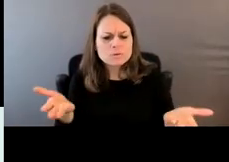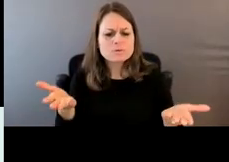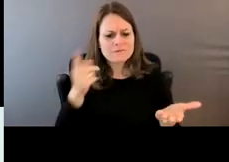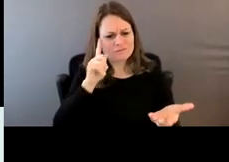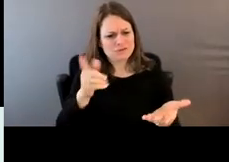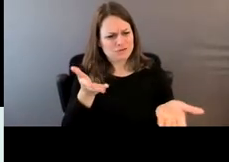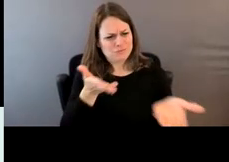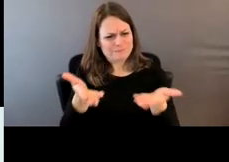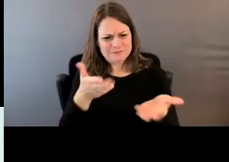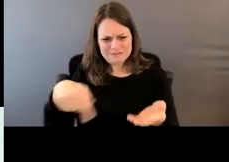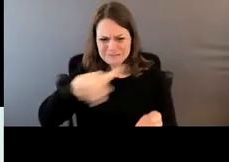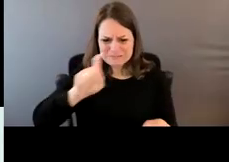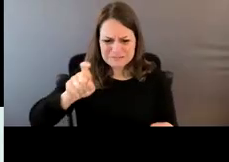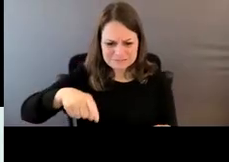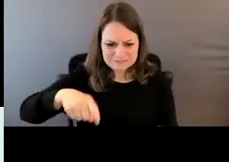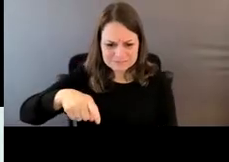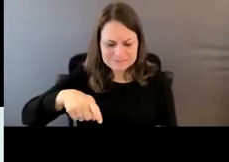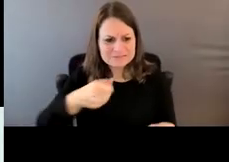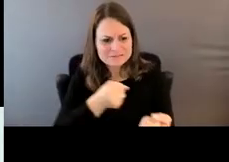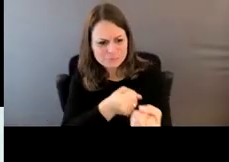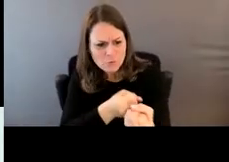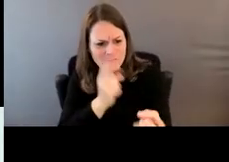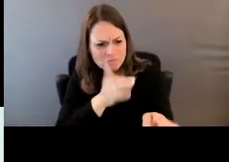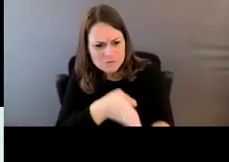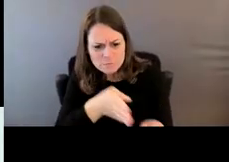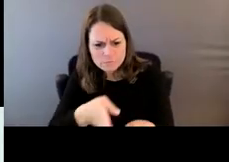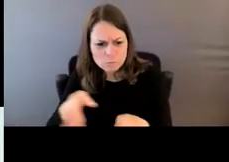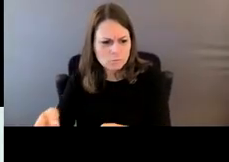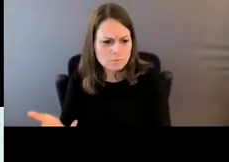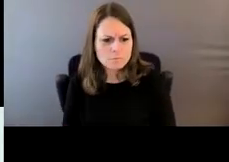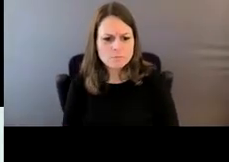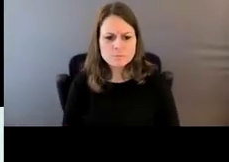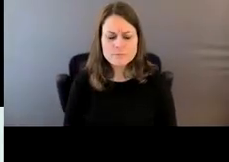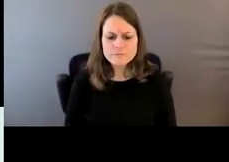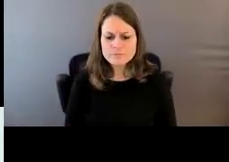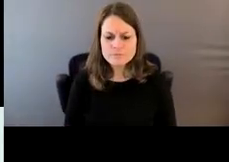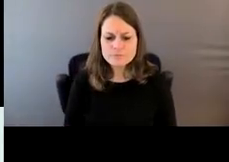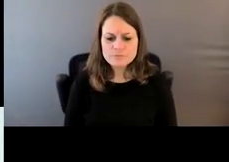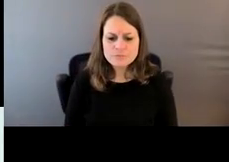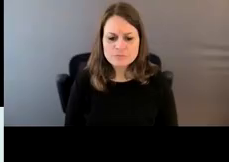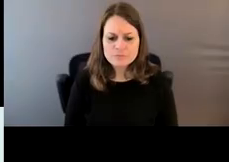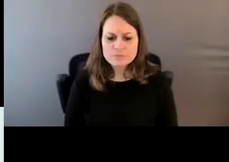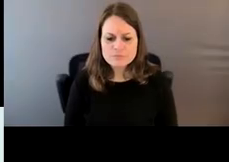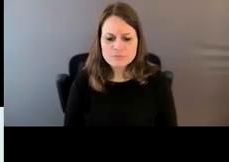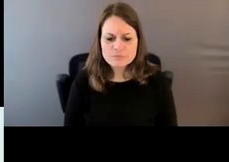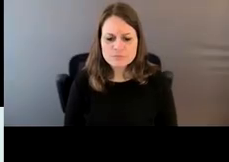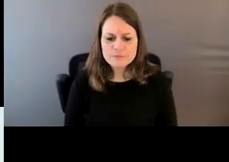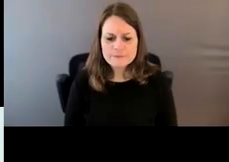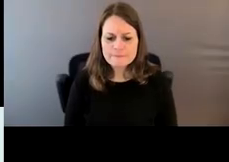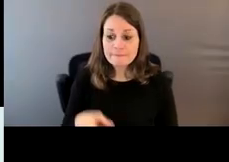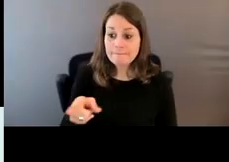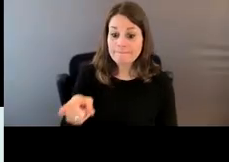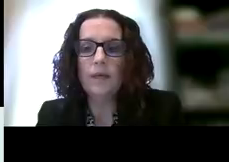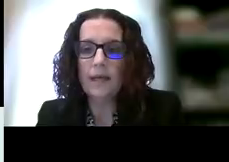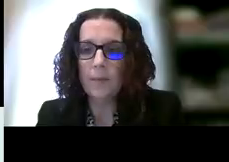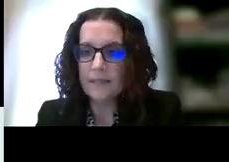So whether you're working with a developmental disability agency and there's a clinician there, or you're looking to find services